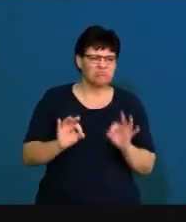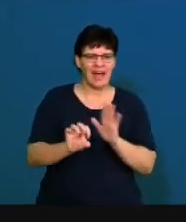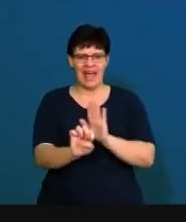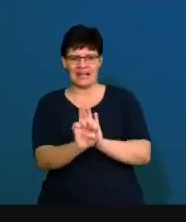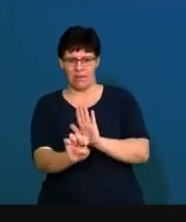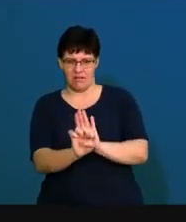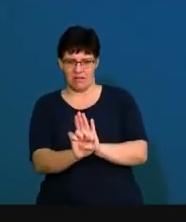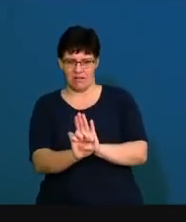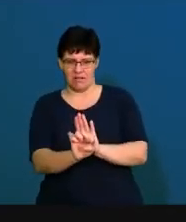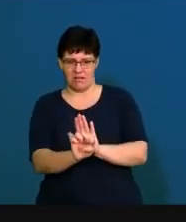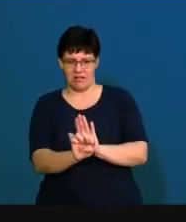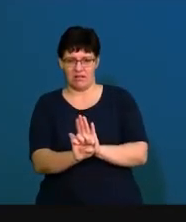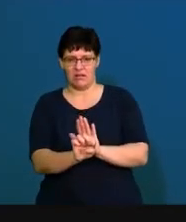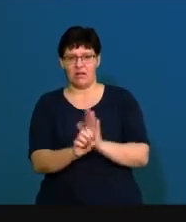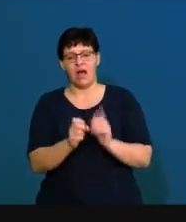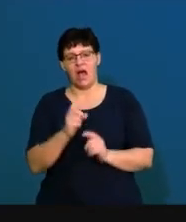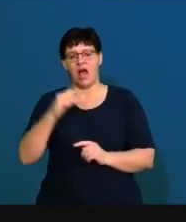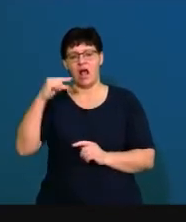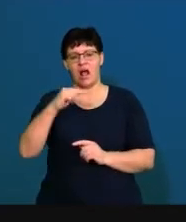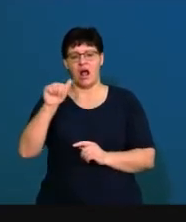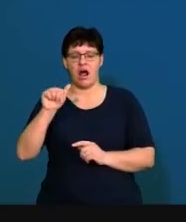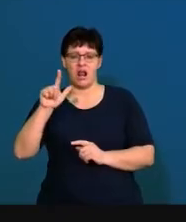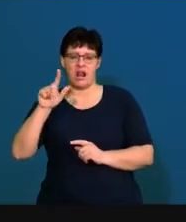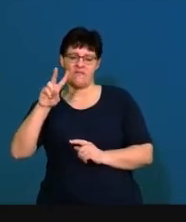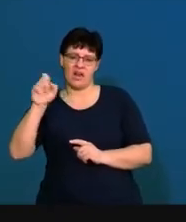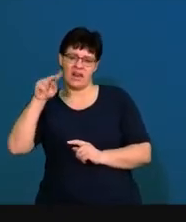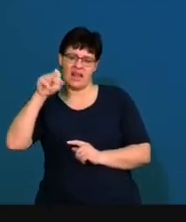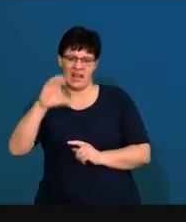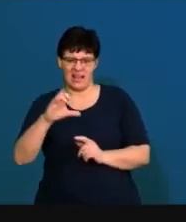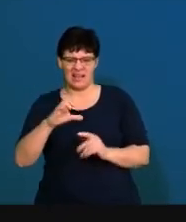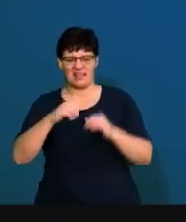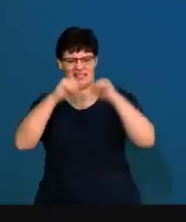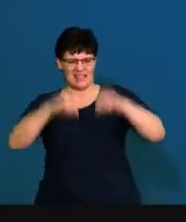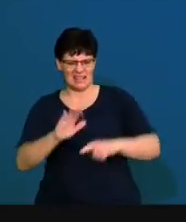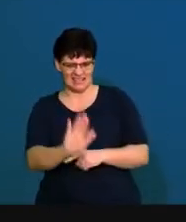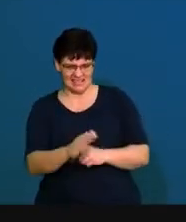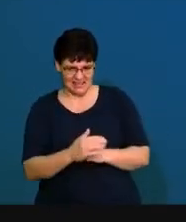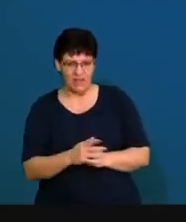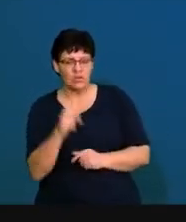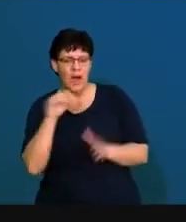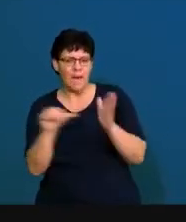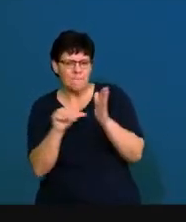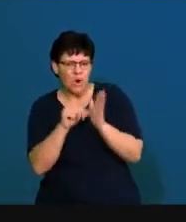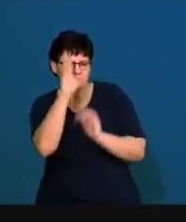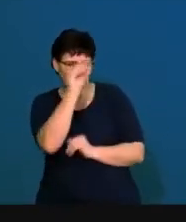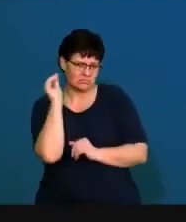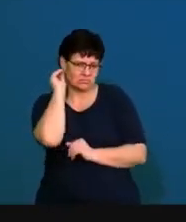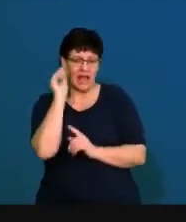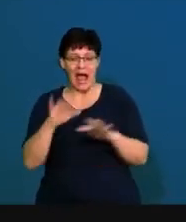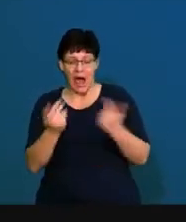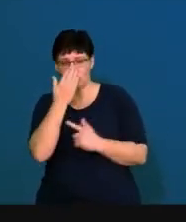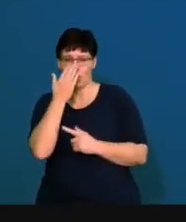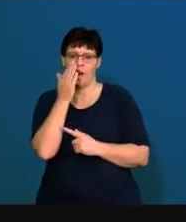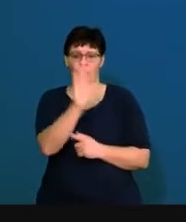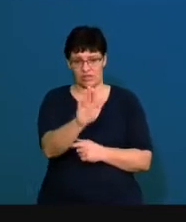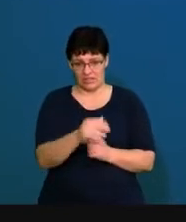typical example of, a galvanic cell and maybe discuss some of the key points that you need to remember as you